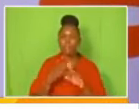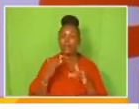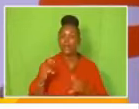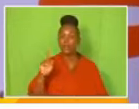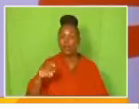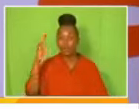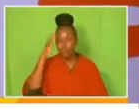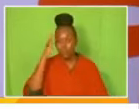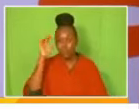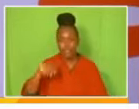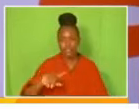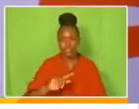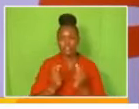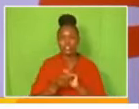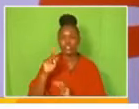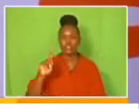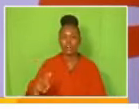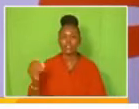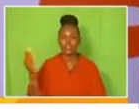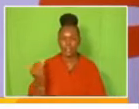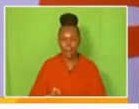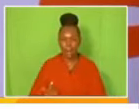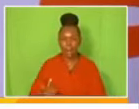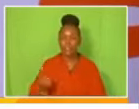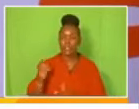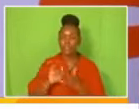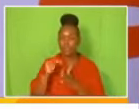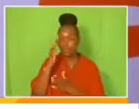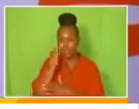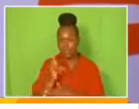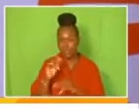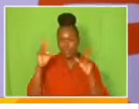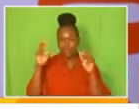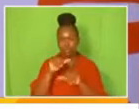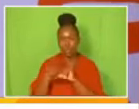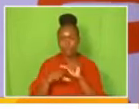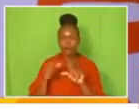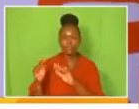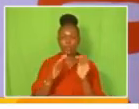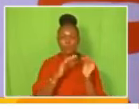change must come. That is why this issue of harmonization must die.